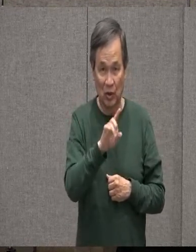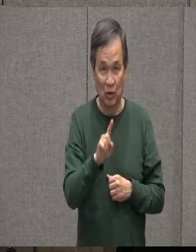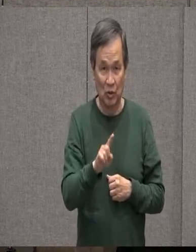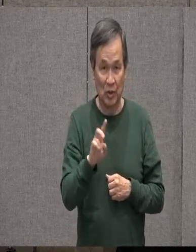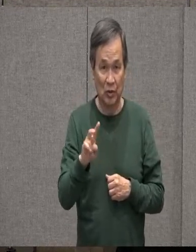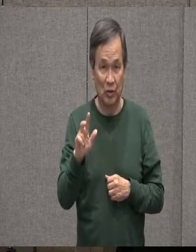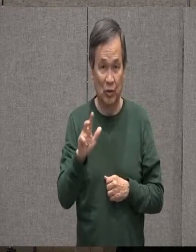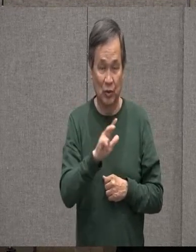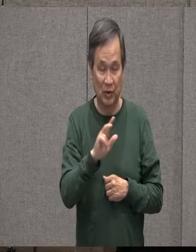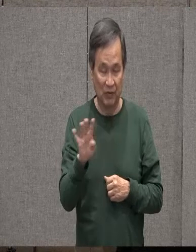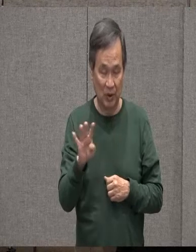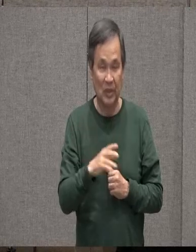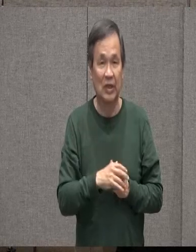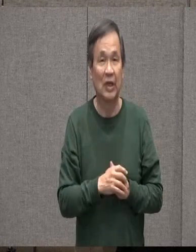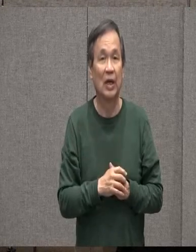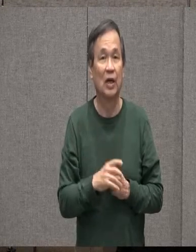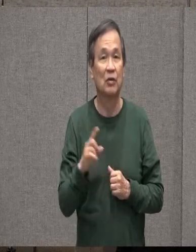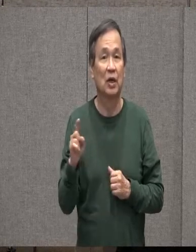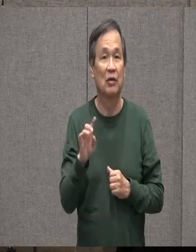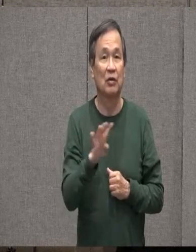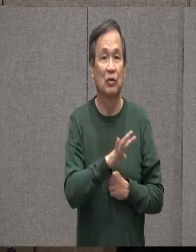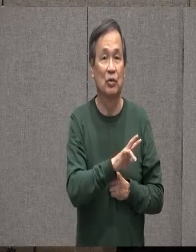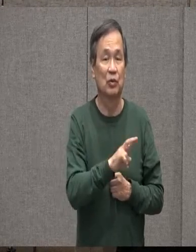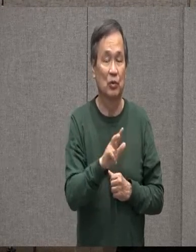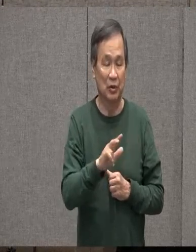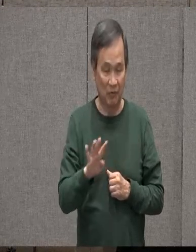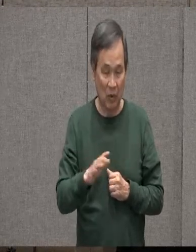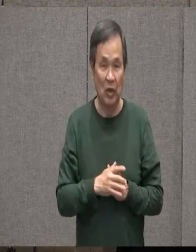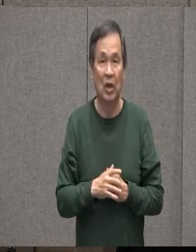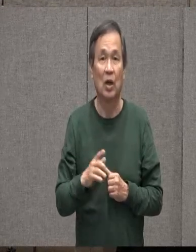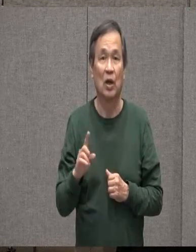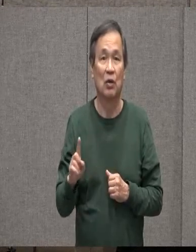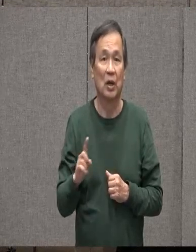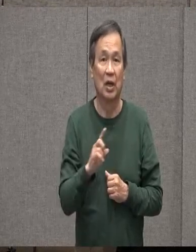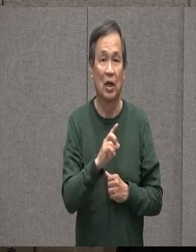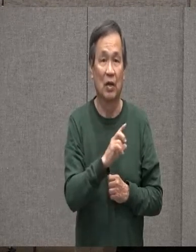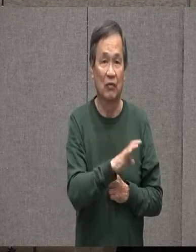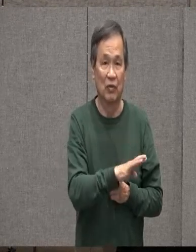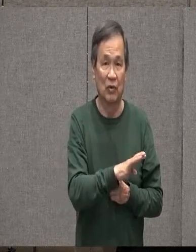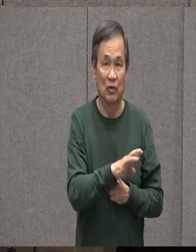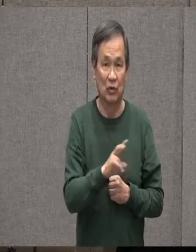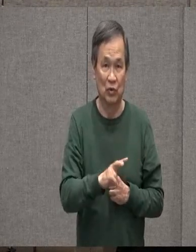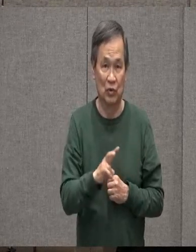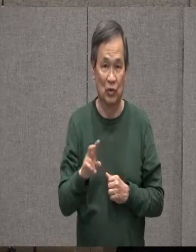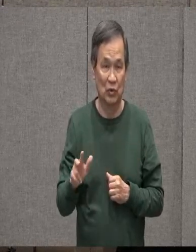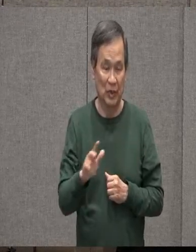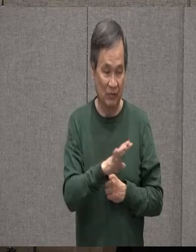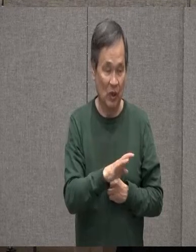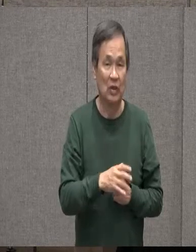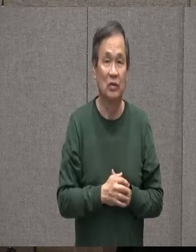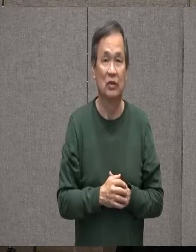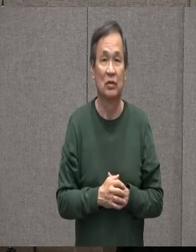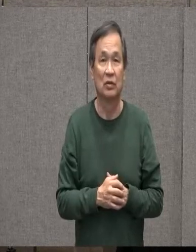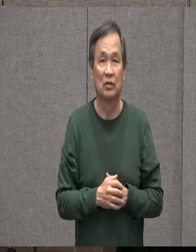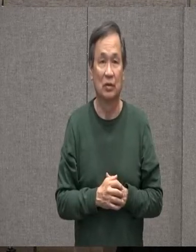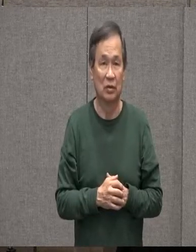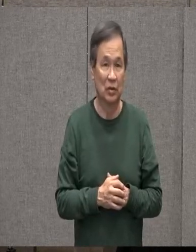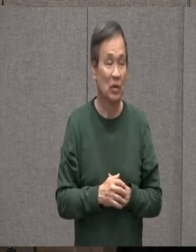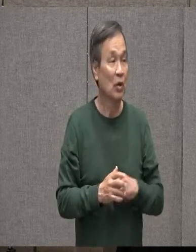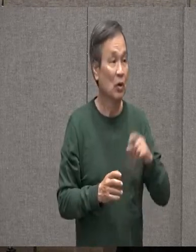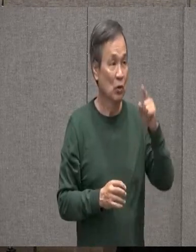Well, I can't put the 1 here because I already have it there, so this must be a 3. What number am I missing